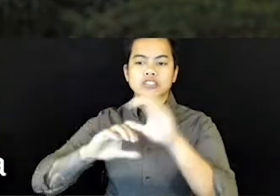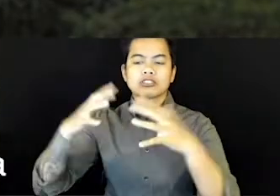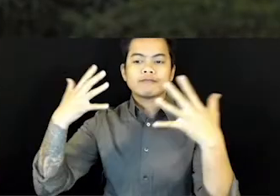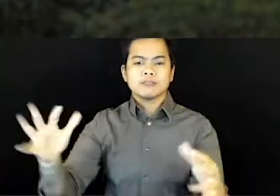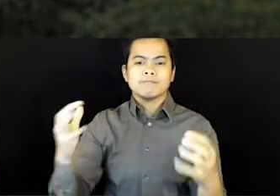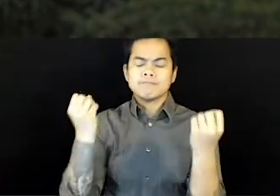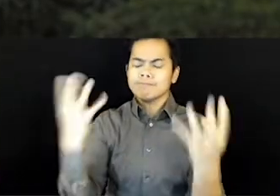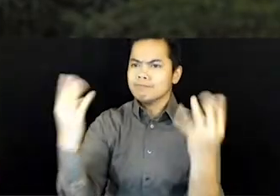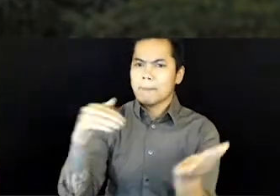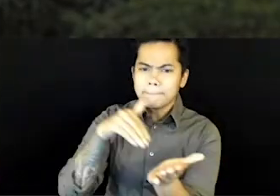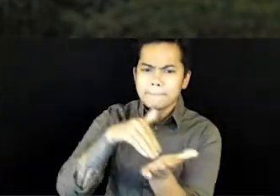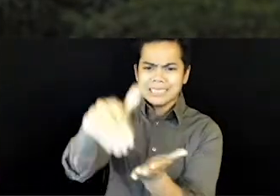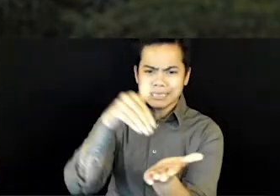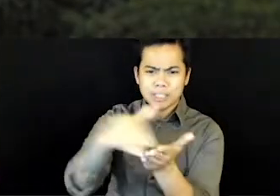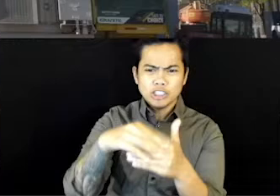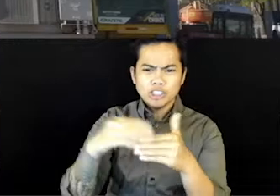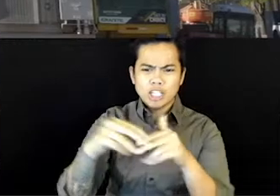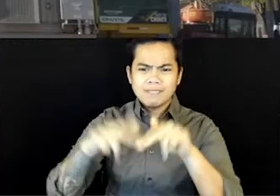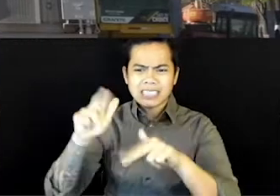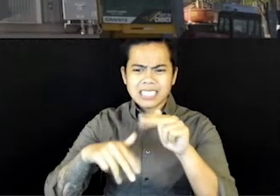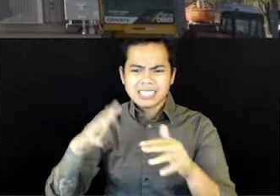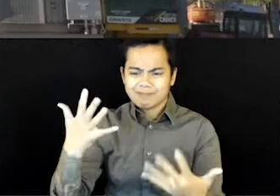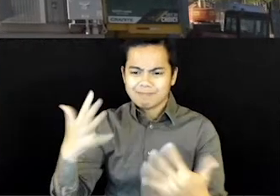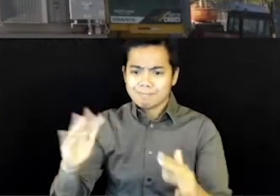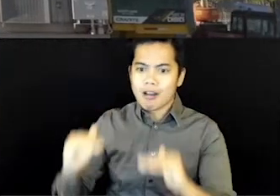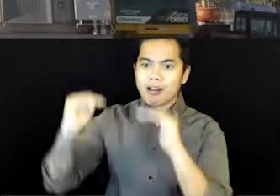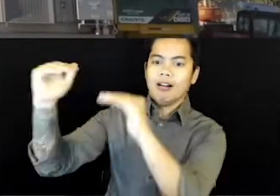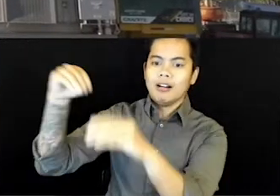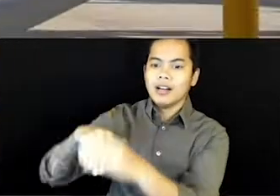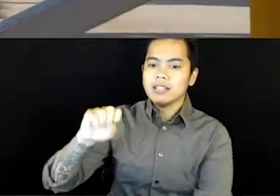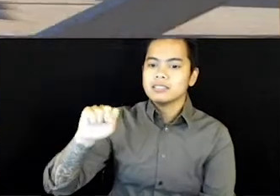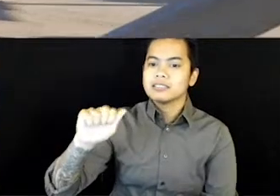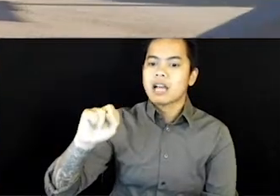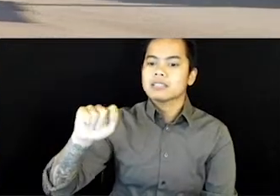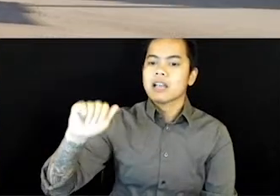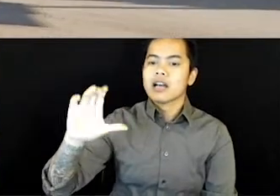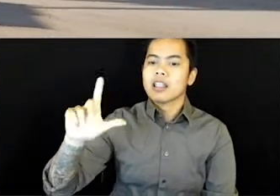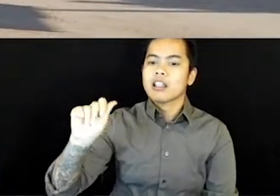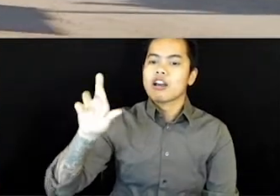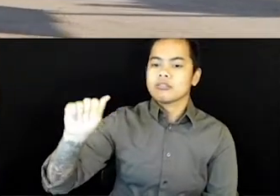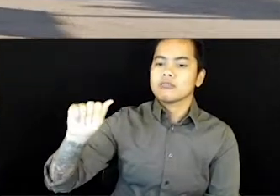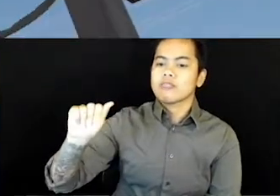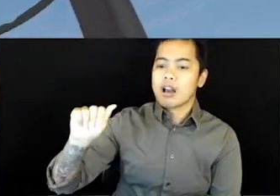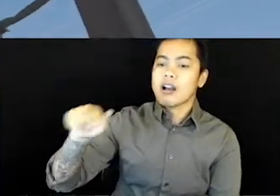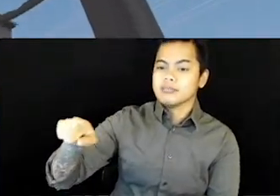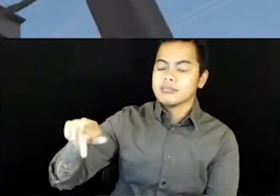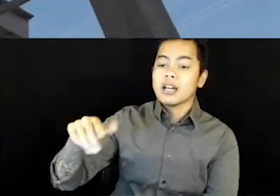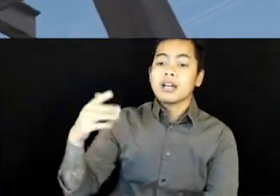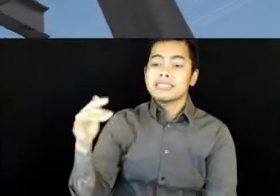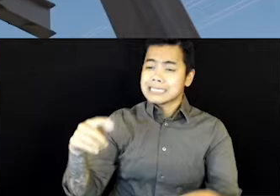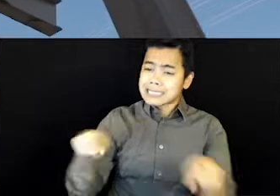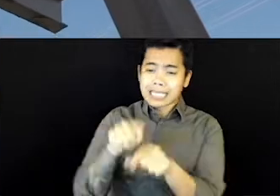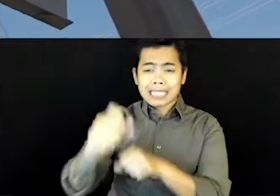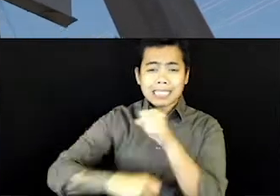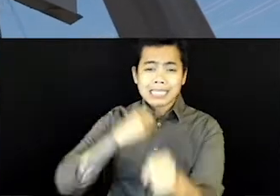completed a multi-million-dollar facility upgrade at our Santa Clara asphalt plant. That same year, we were honored to receive a Green Business Award from the County